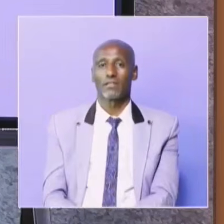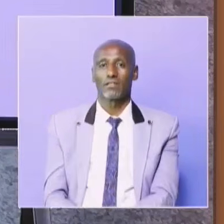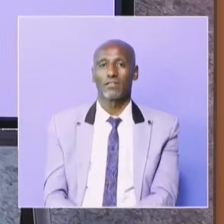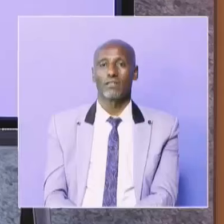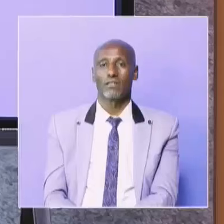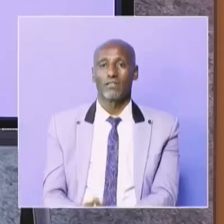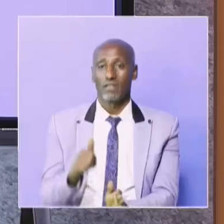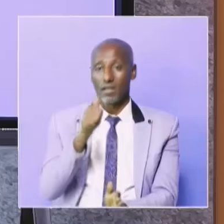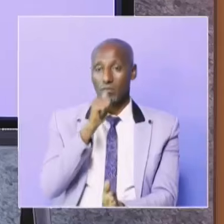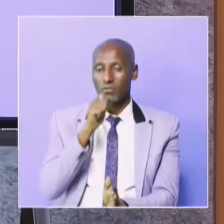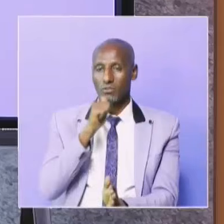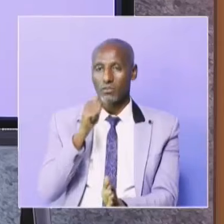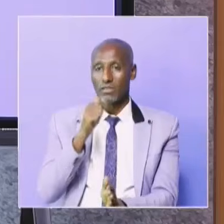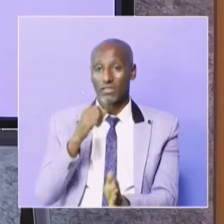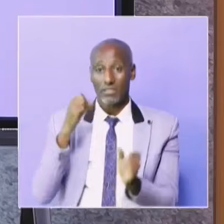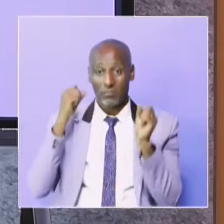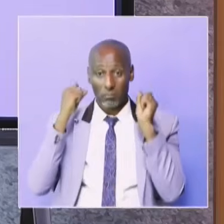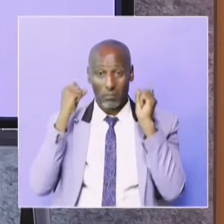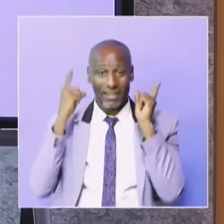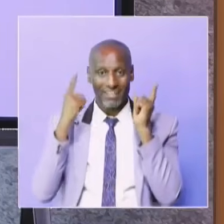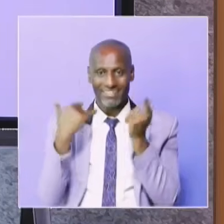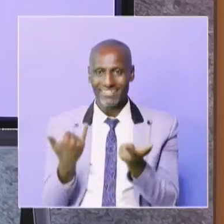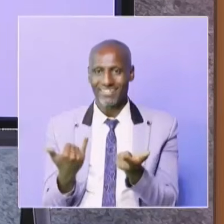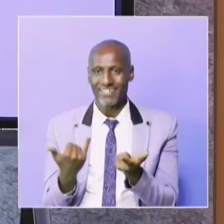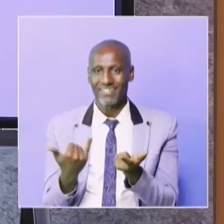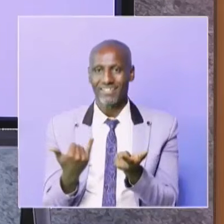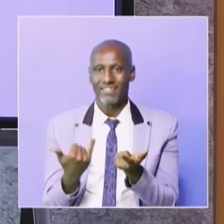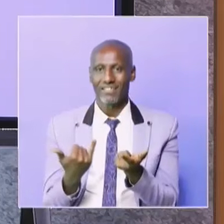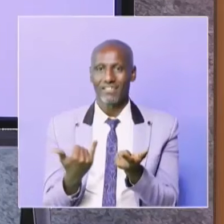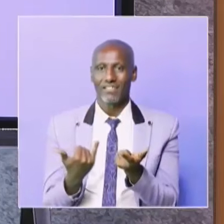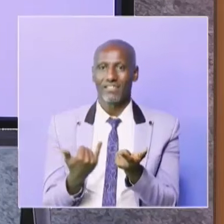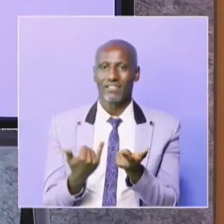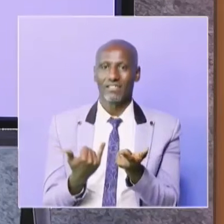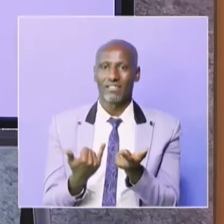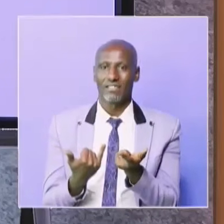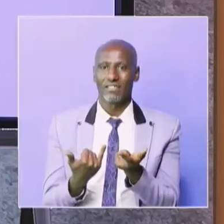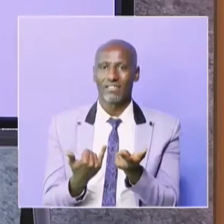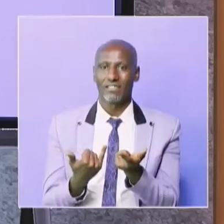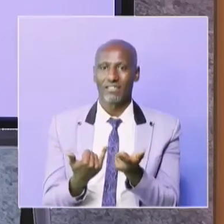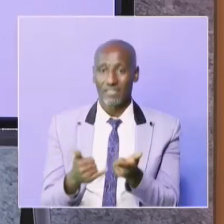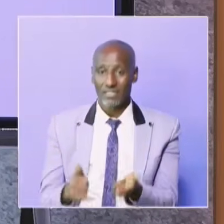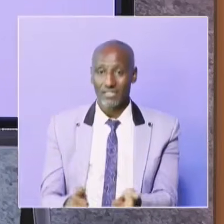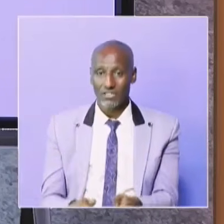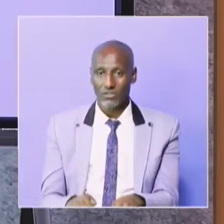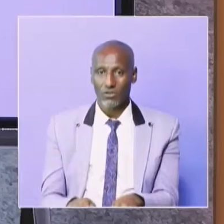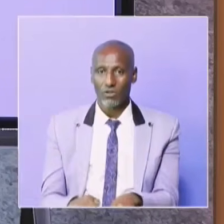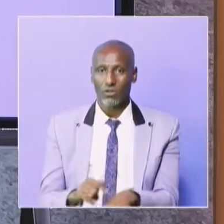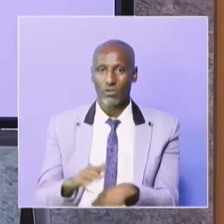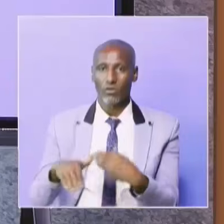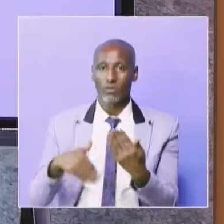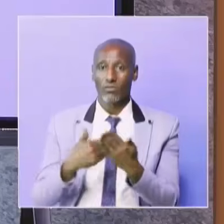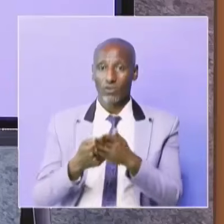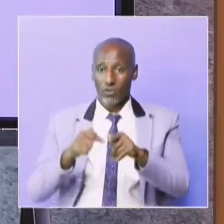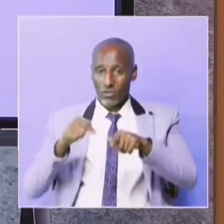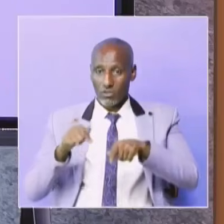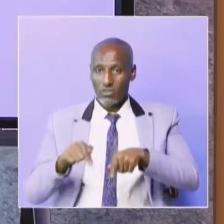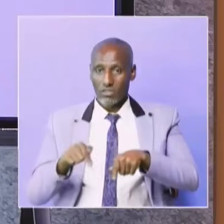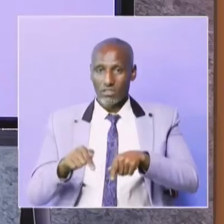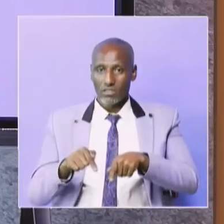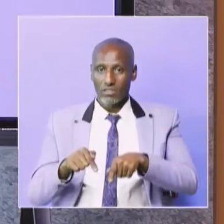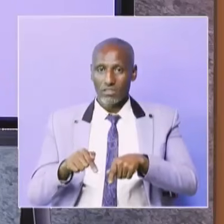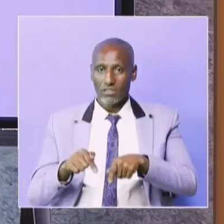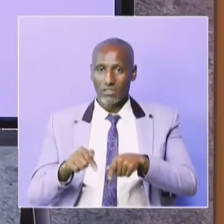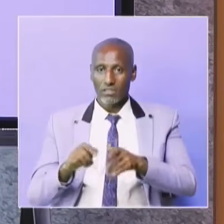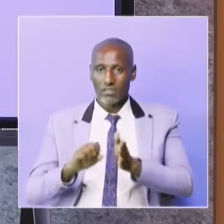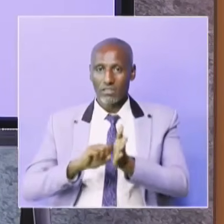I'm sure everything is bright now, right? Wonderful. So this is all what we have for today. And let me give